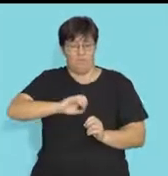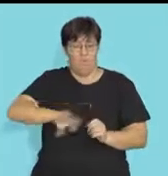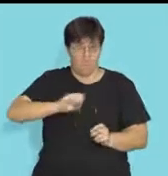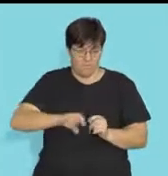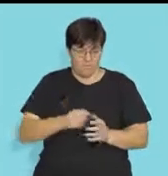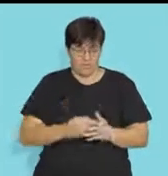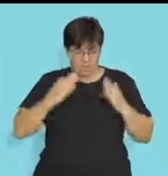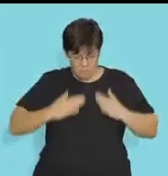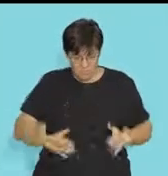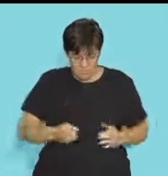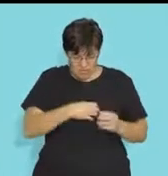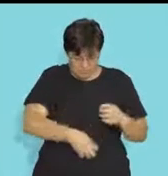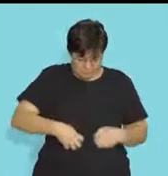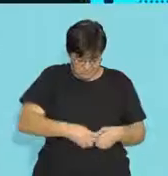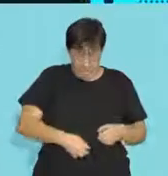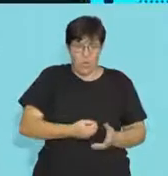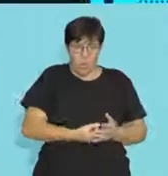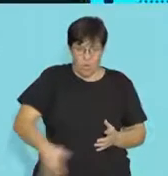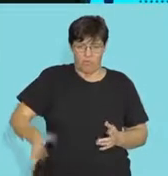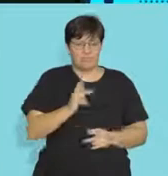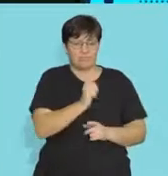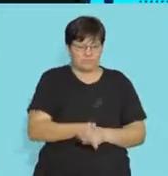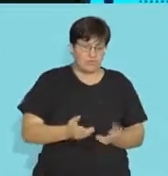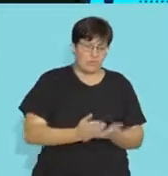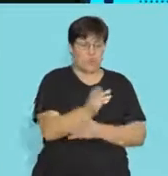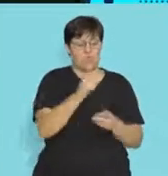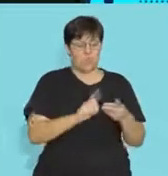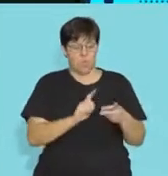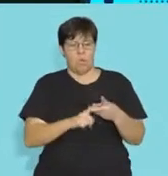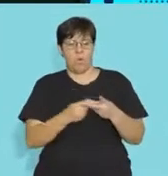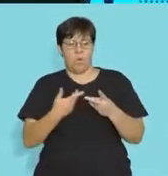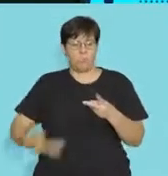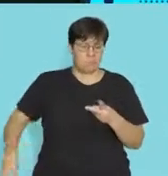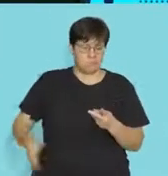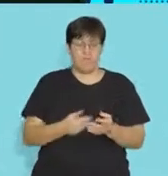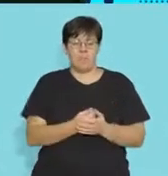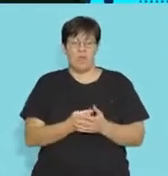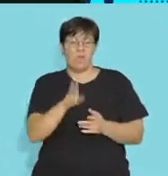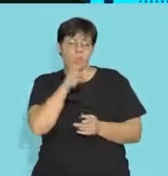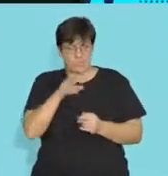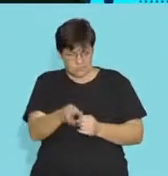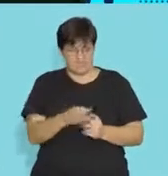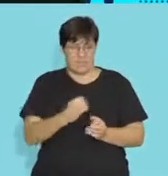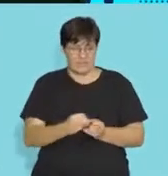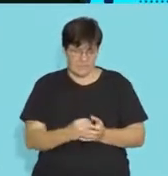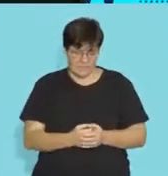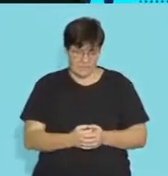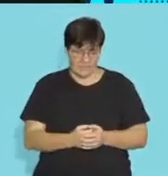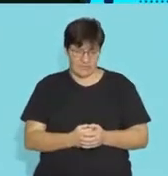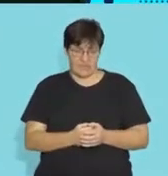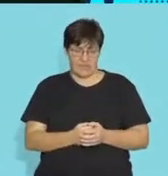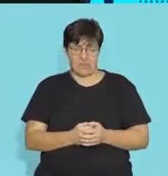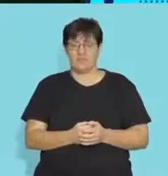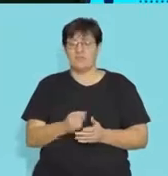metabolism. During the process of digestion, we see that water is important in carrying away nutrients in our vascular